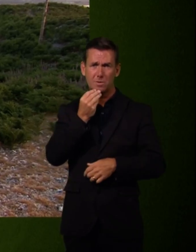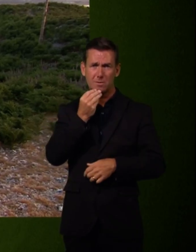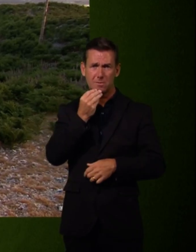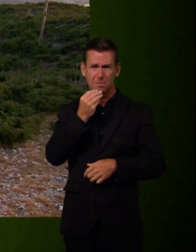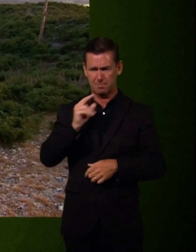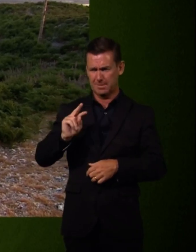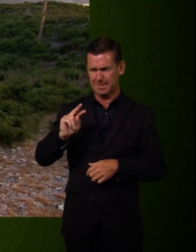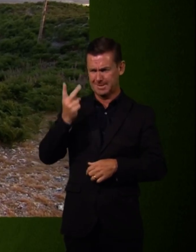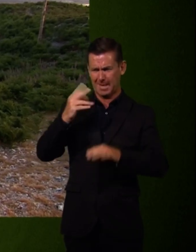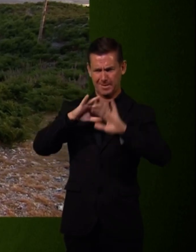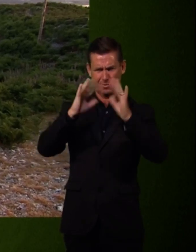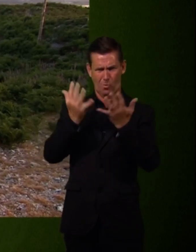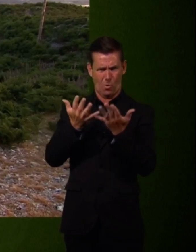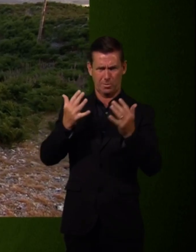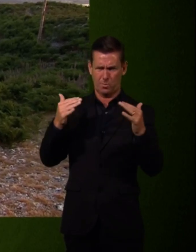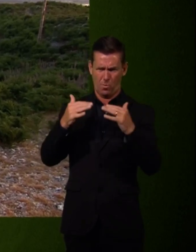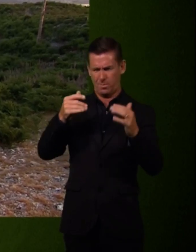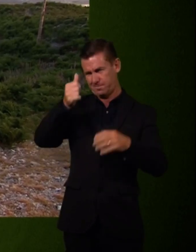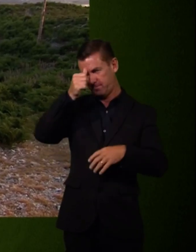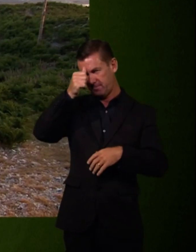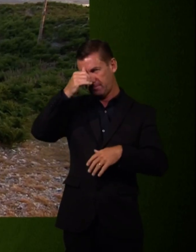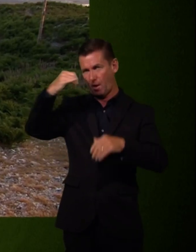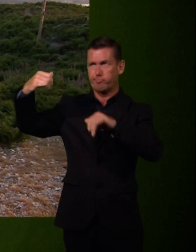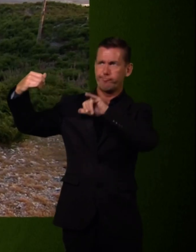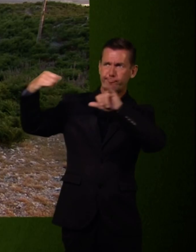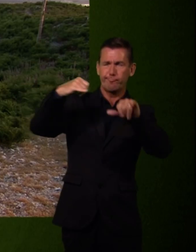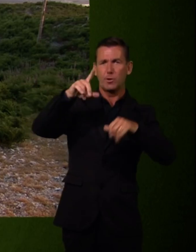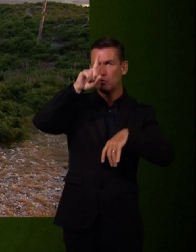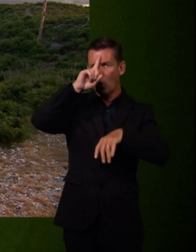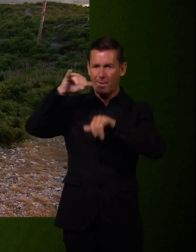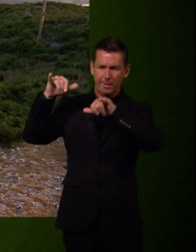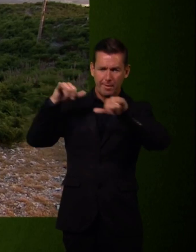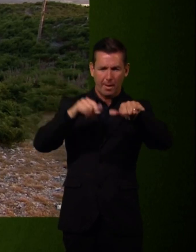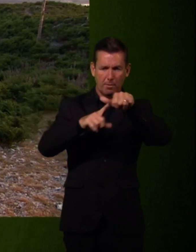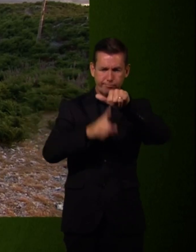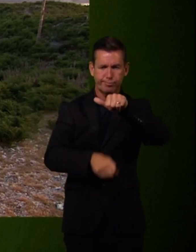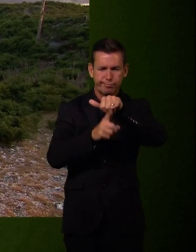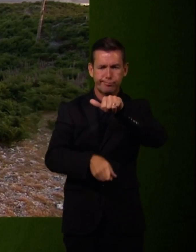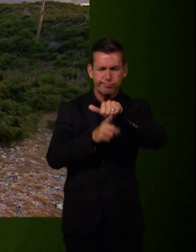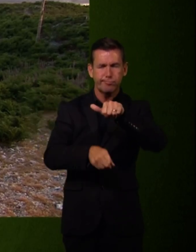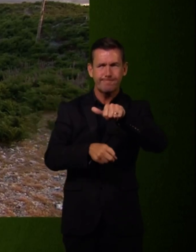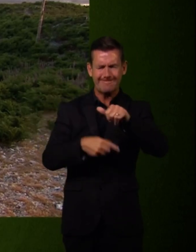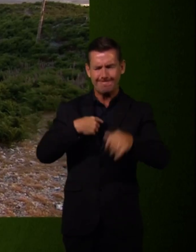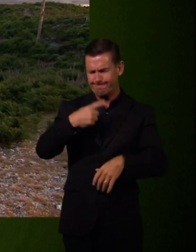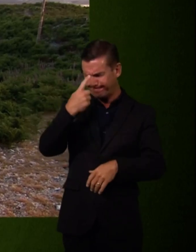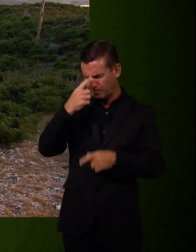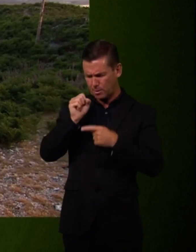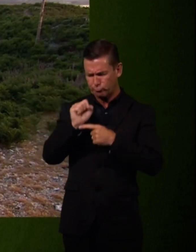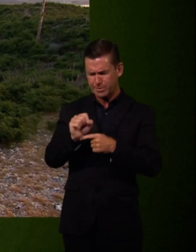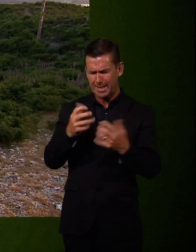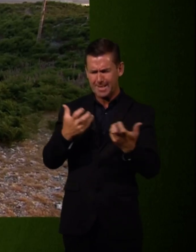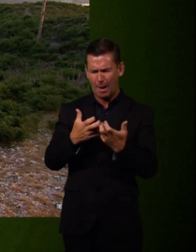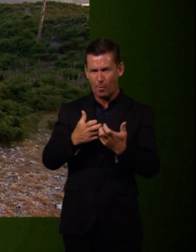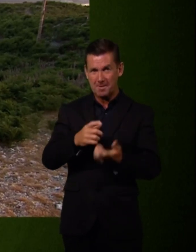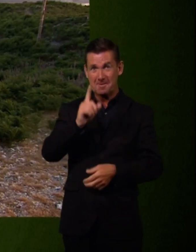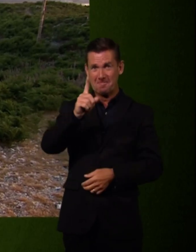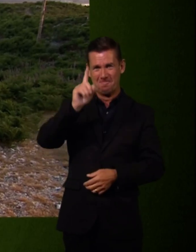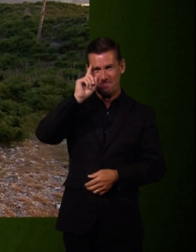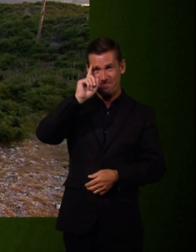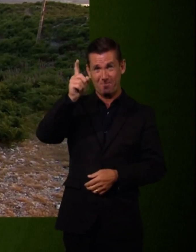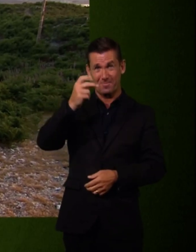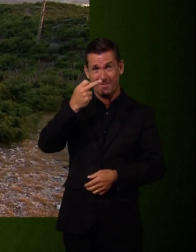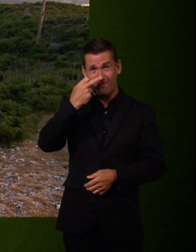of resources were being bombed by the German Luftwaffe, so they wanted to protect it. So what they did was they built an exact replica of